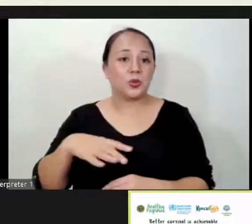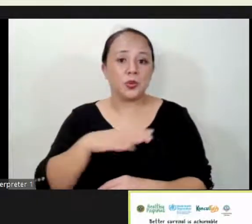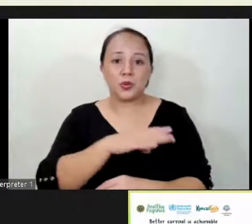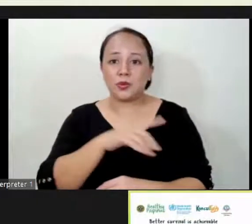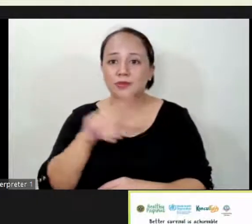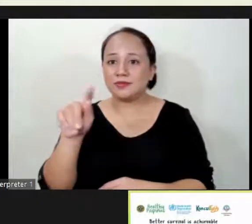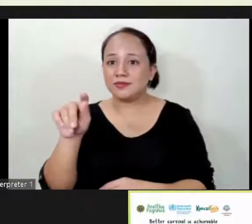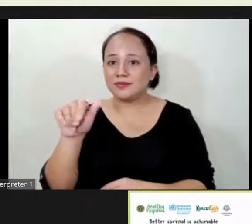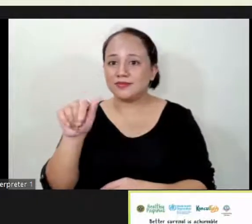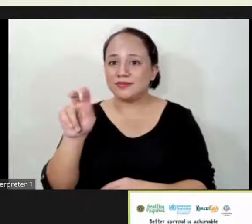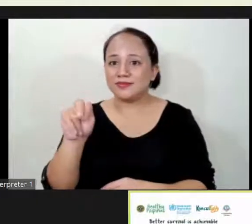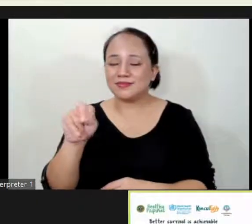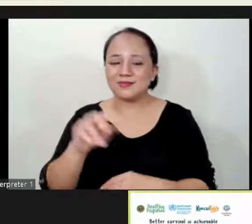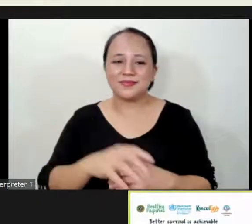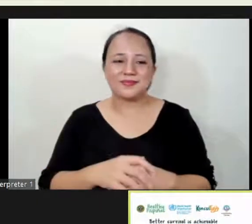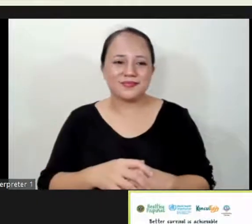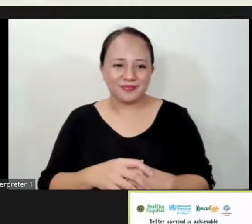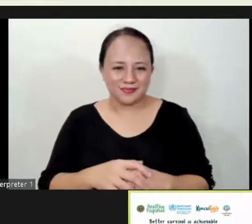Tan, to